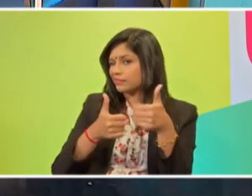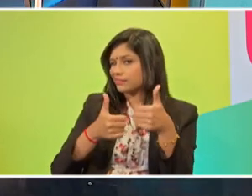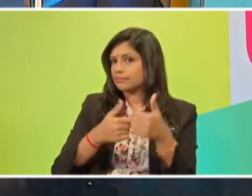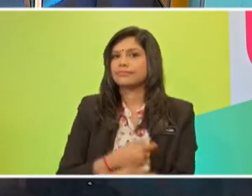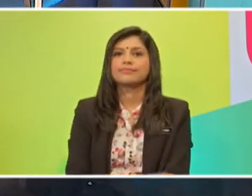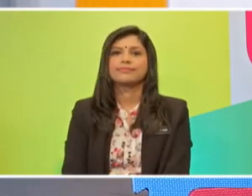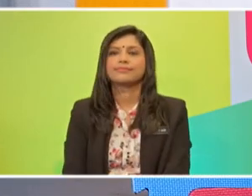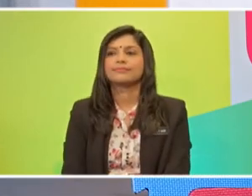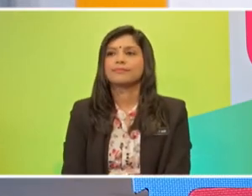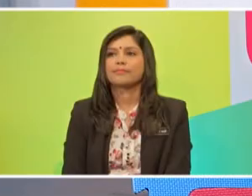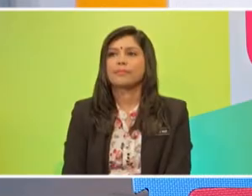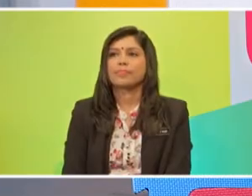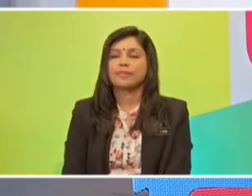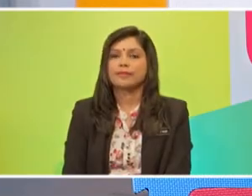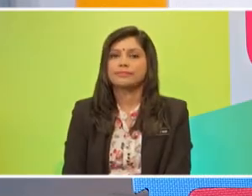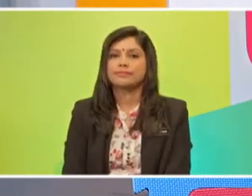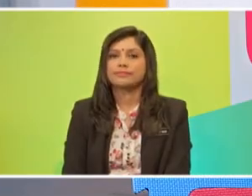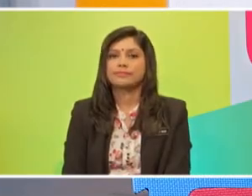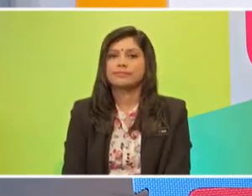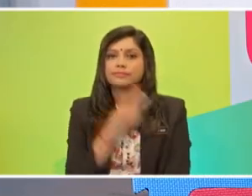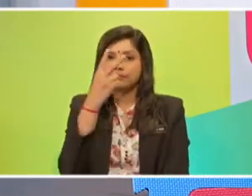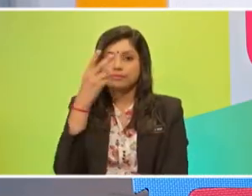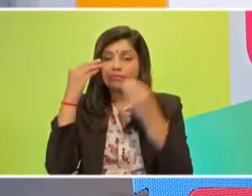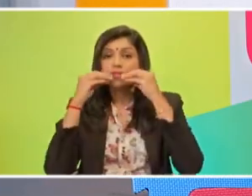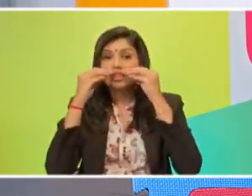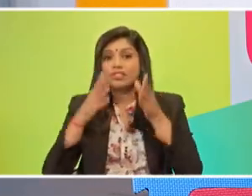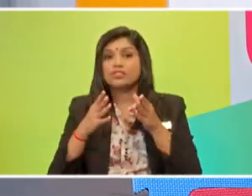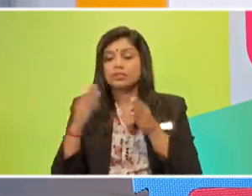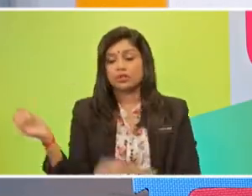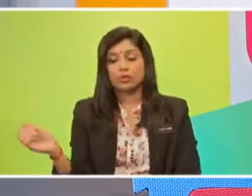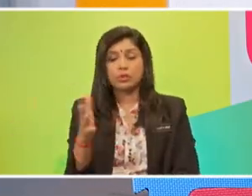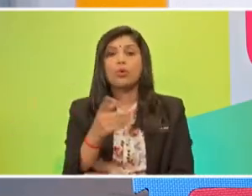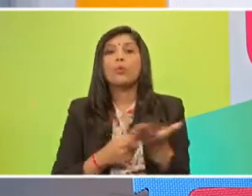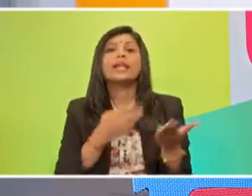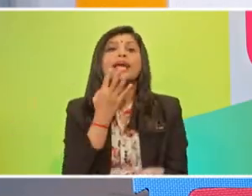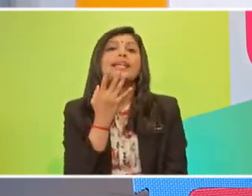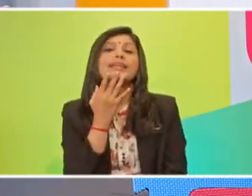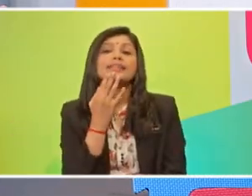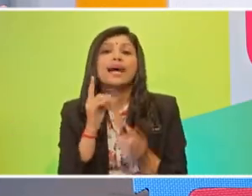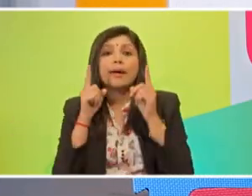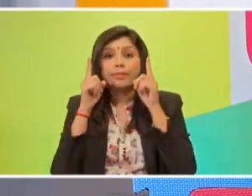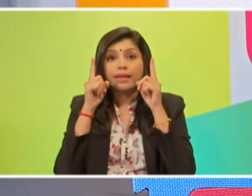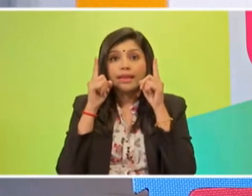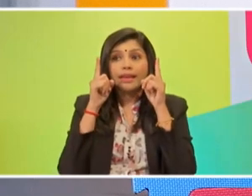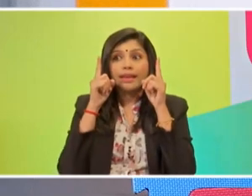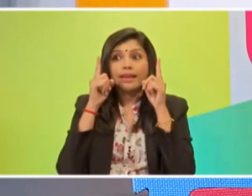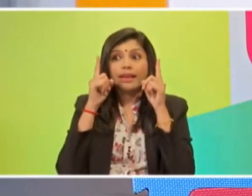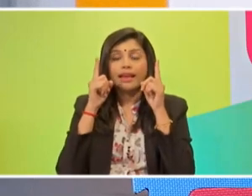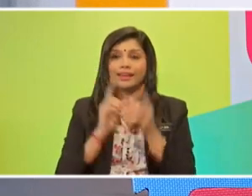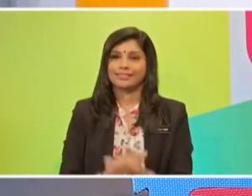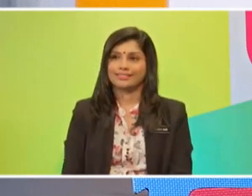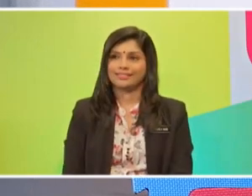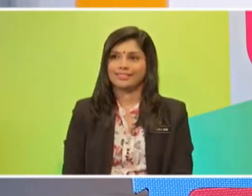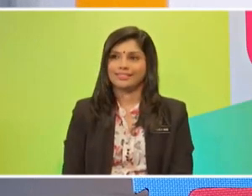let's start. Okay, I'm going to throw the dice now. Let's see what color is there.